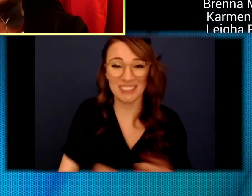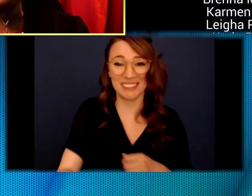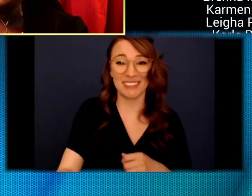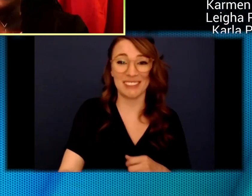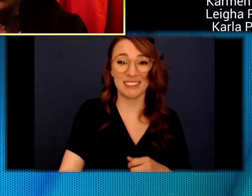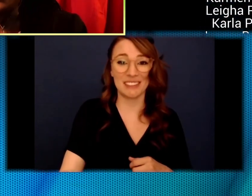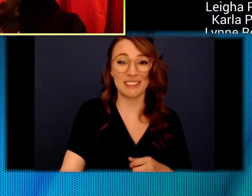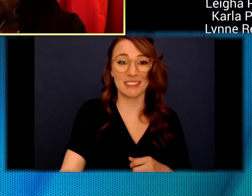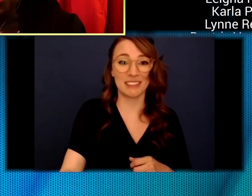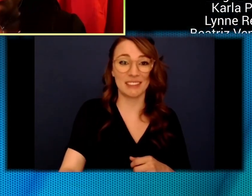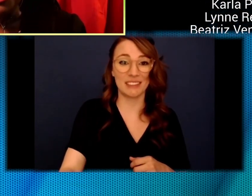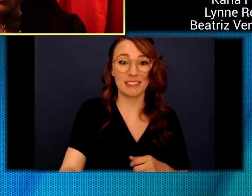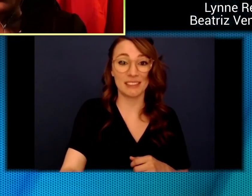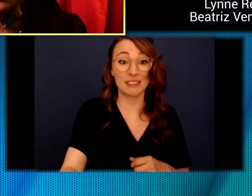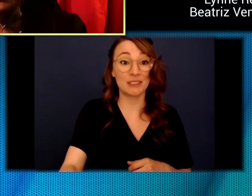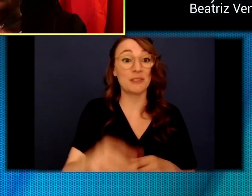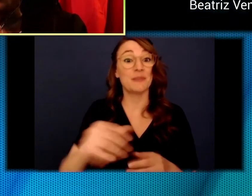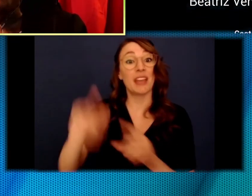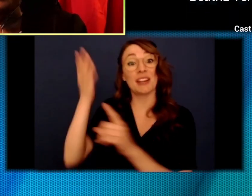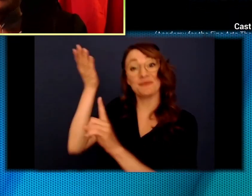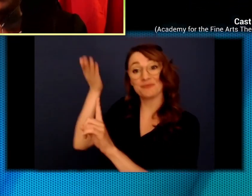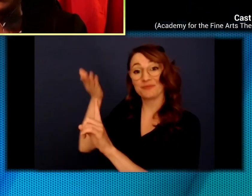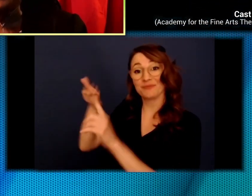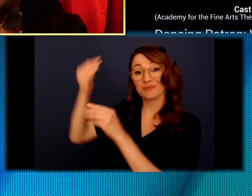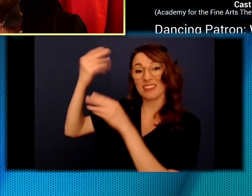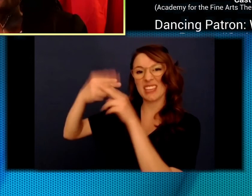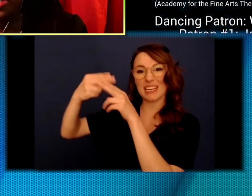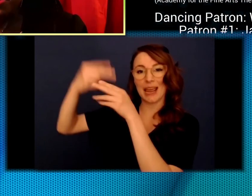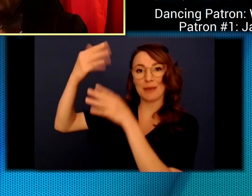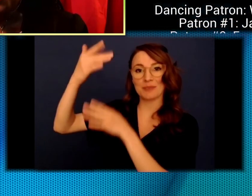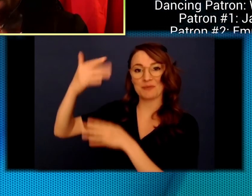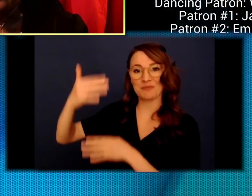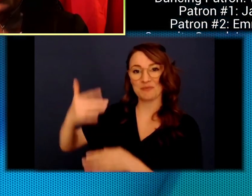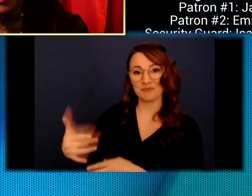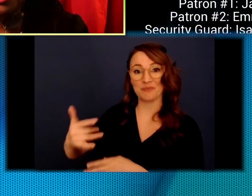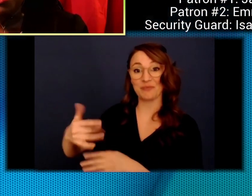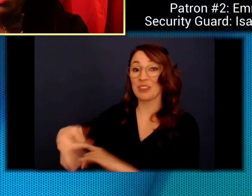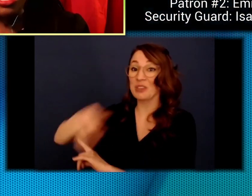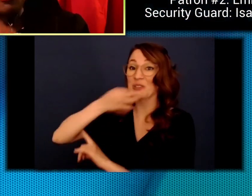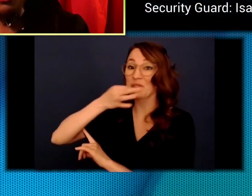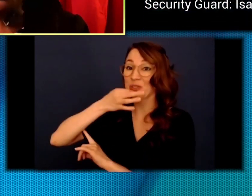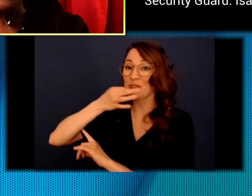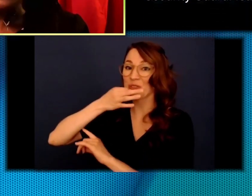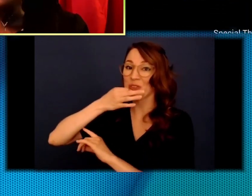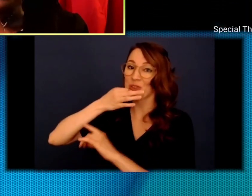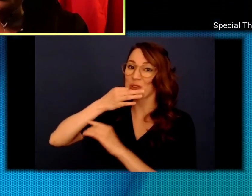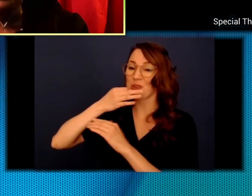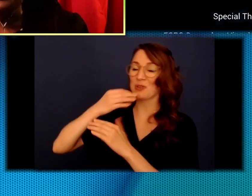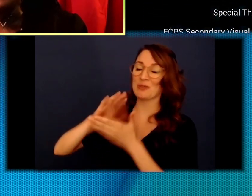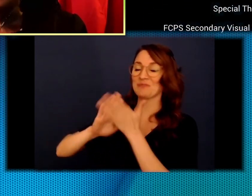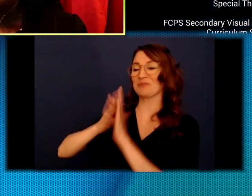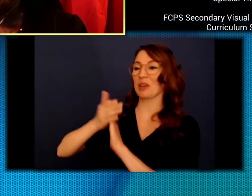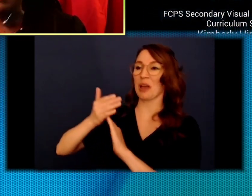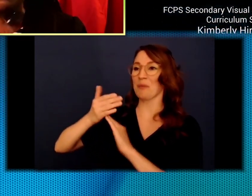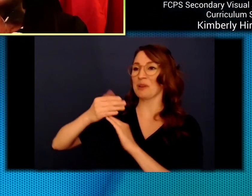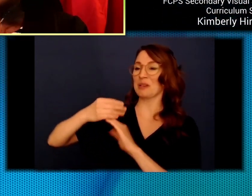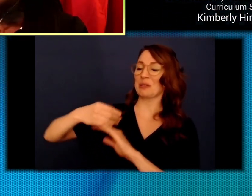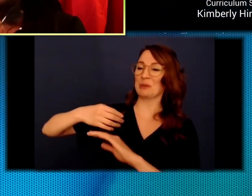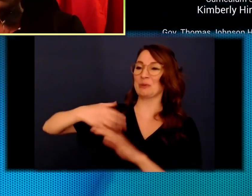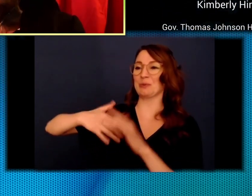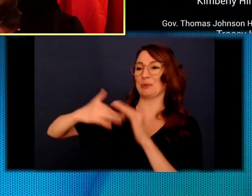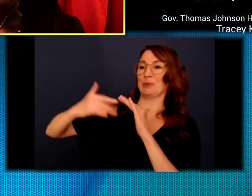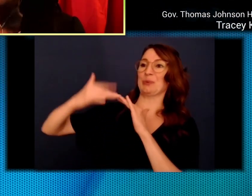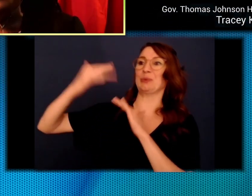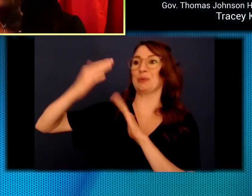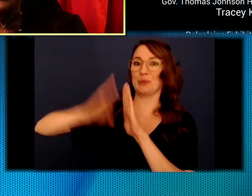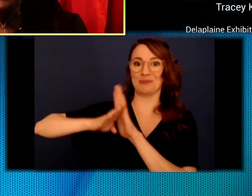are the up and coming artists in our midst, and it's really wonderful to see them. Well, thank you. This is about to wrap